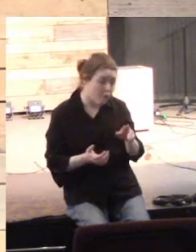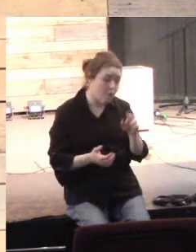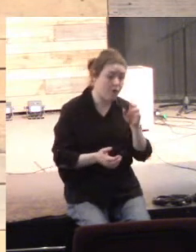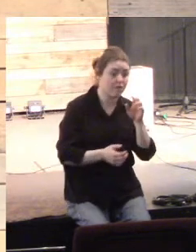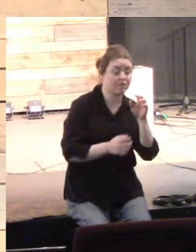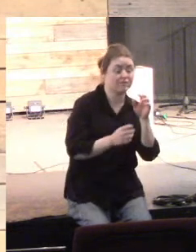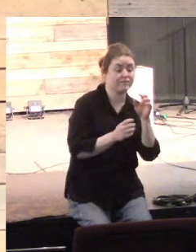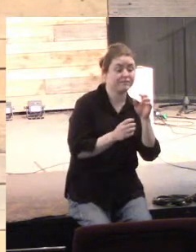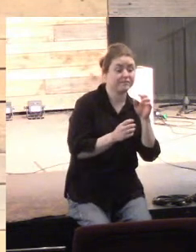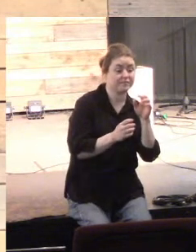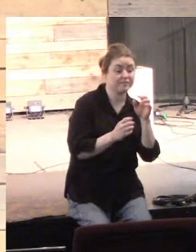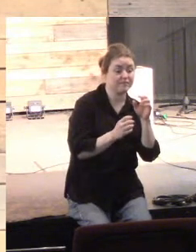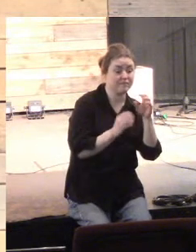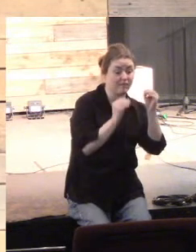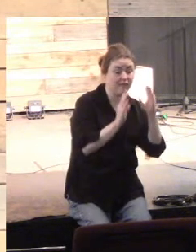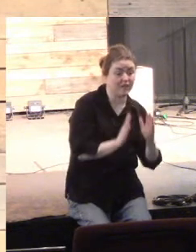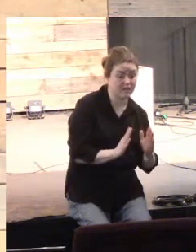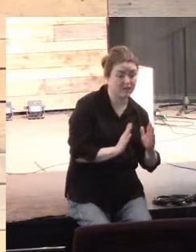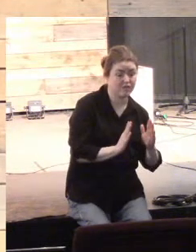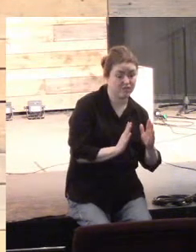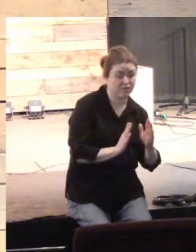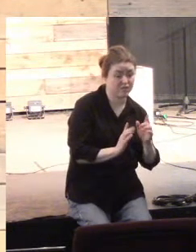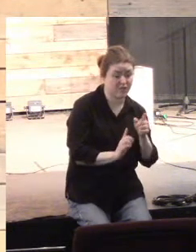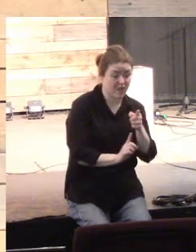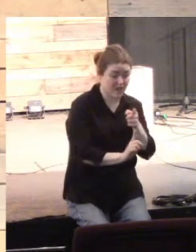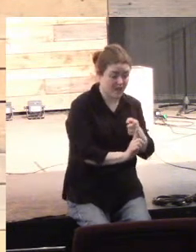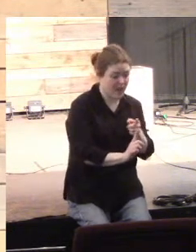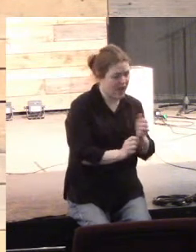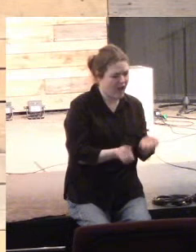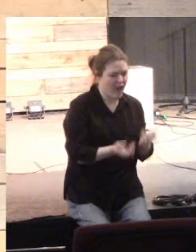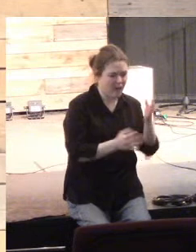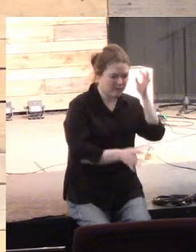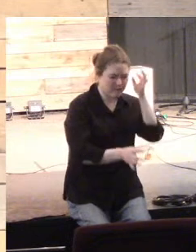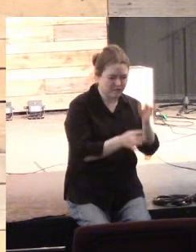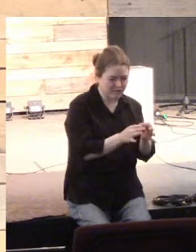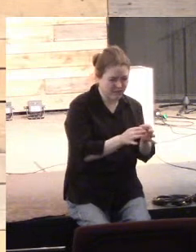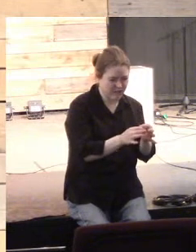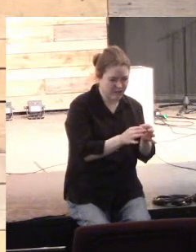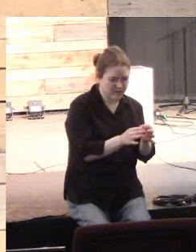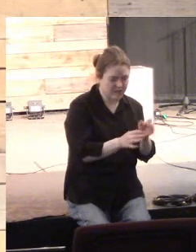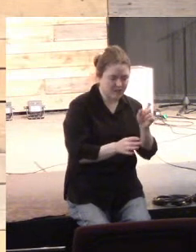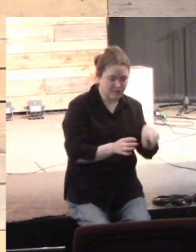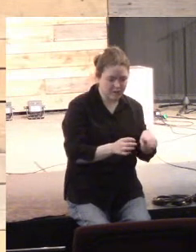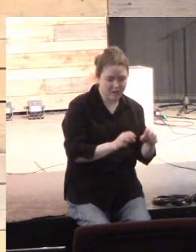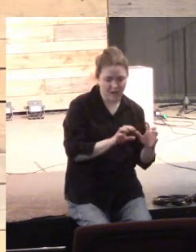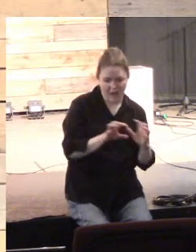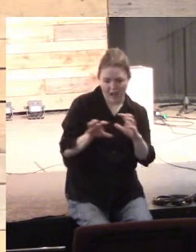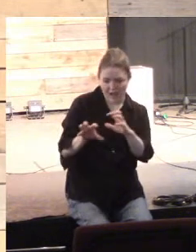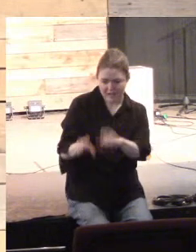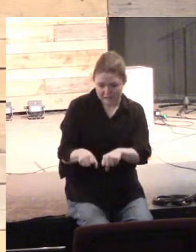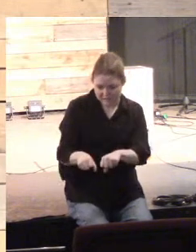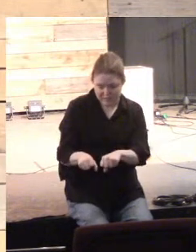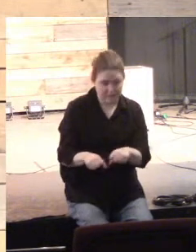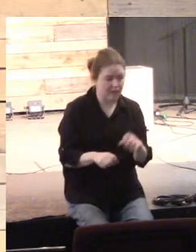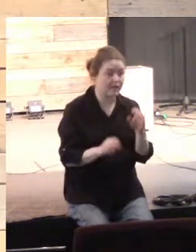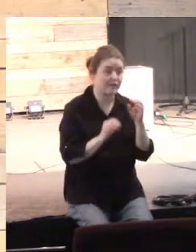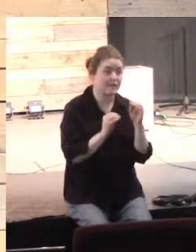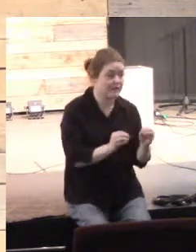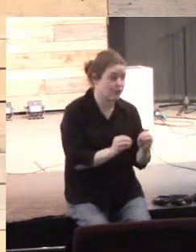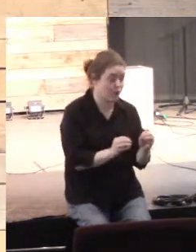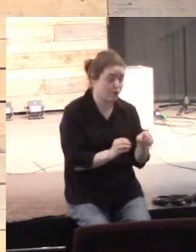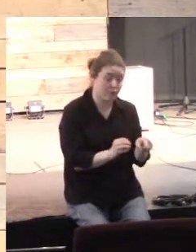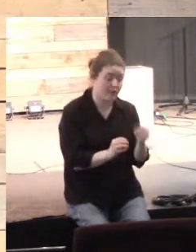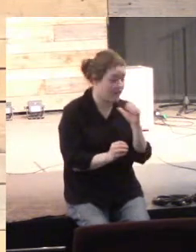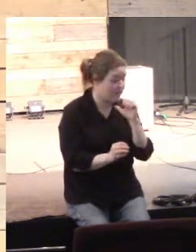require from anybody to devour and to basically satisfy your own needs by stealing that? It requires zero faith. And yet these